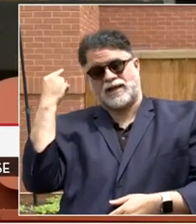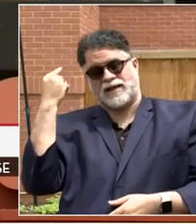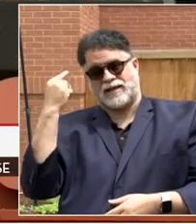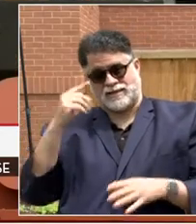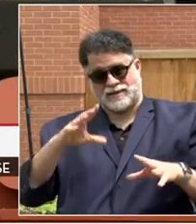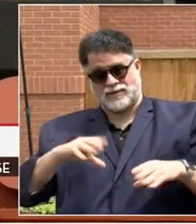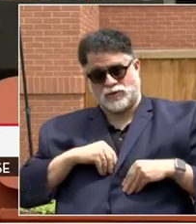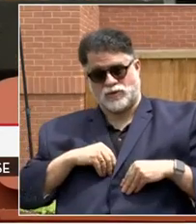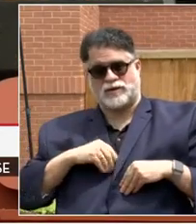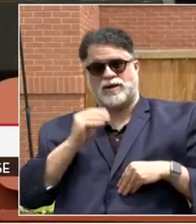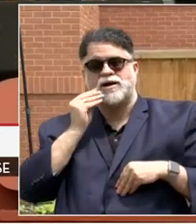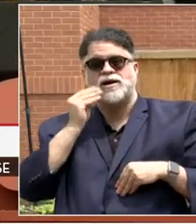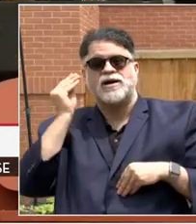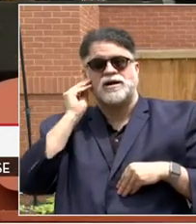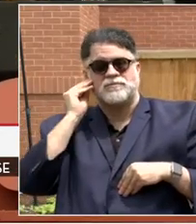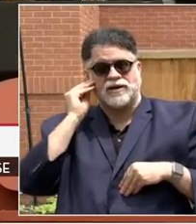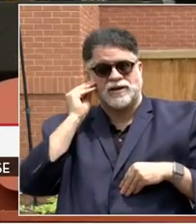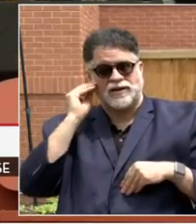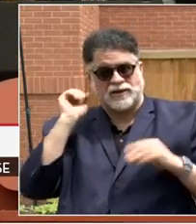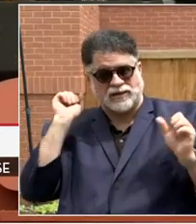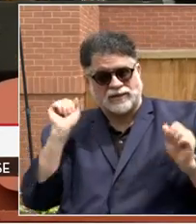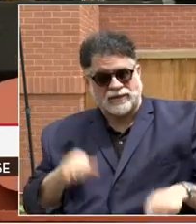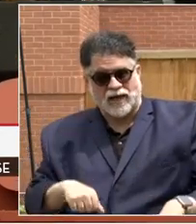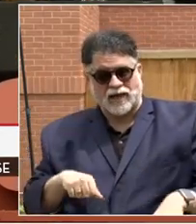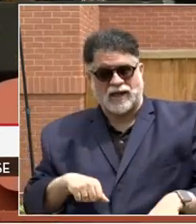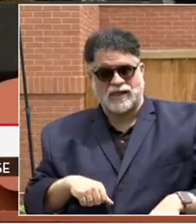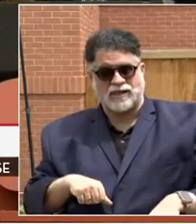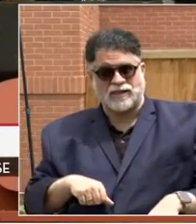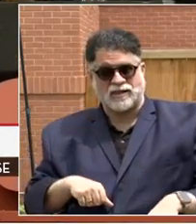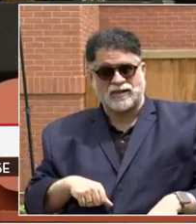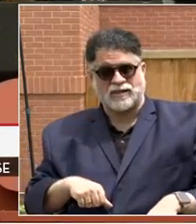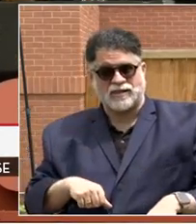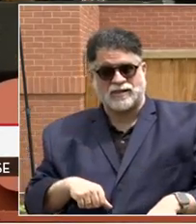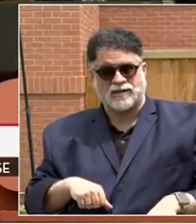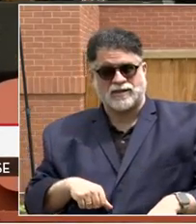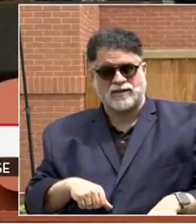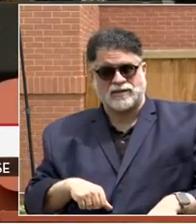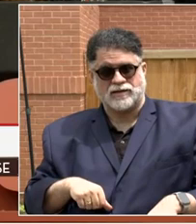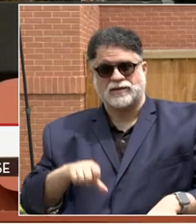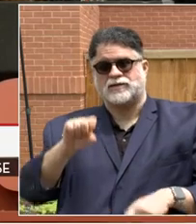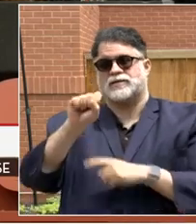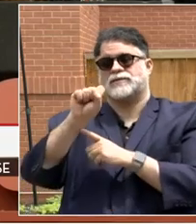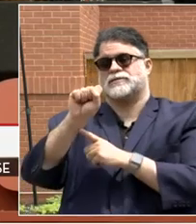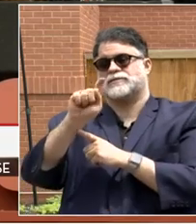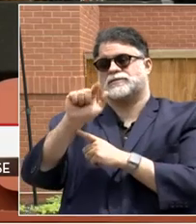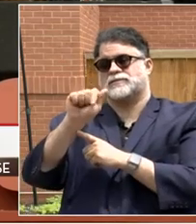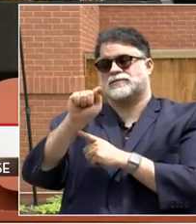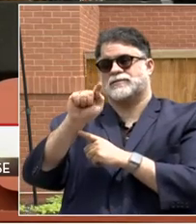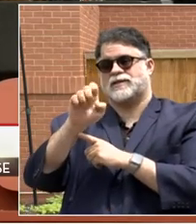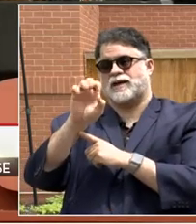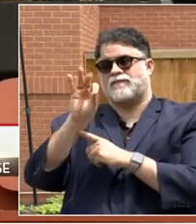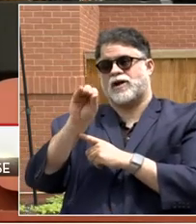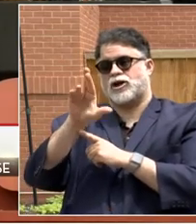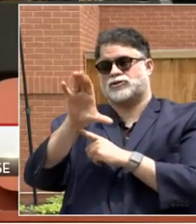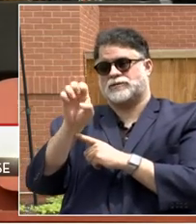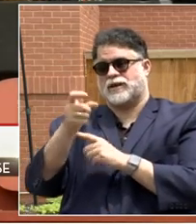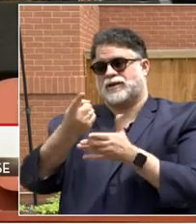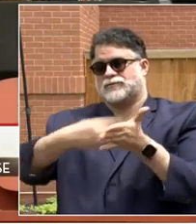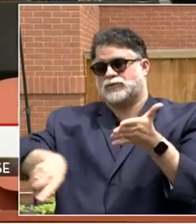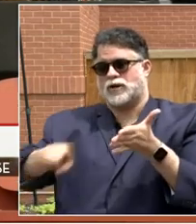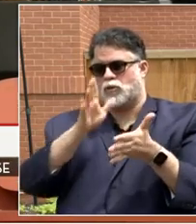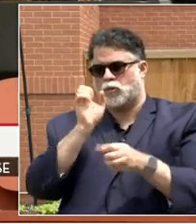Could you say if the Strike Force initiative that your administration is doing, is it on track to launch this month